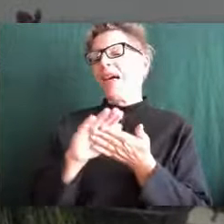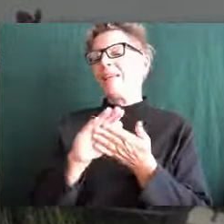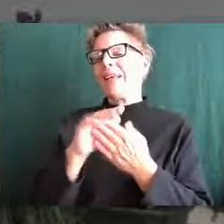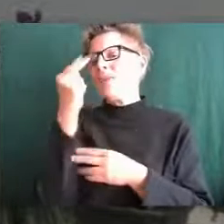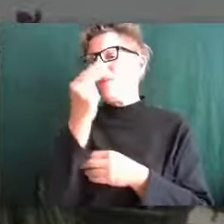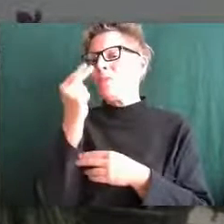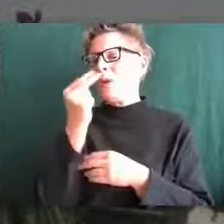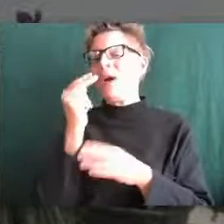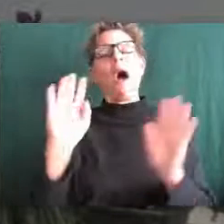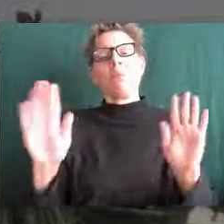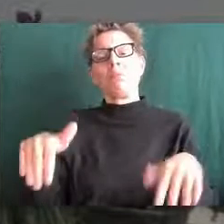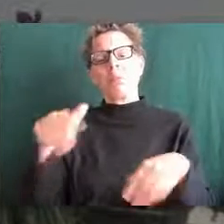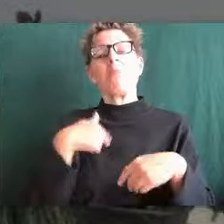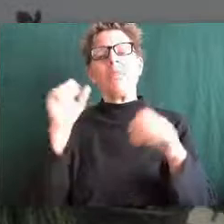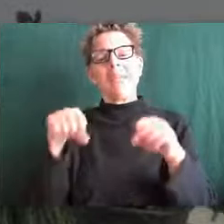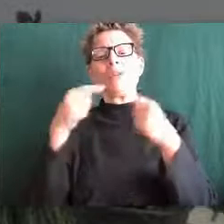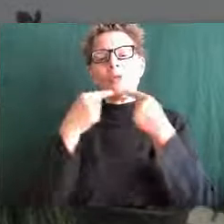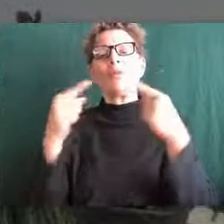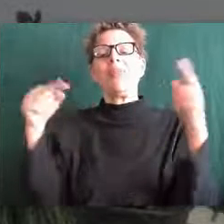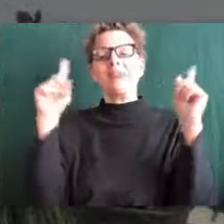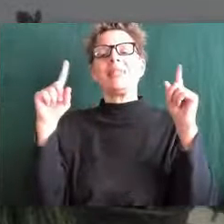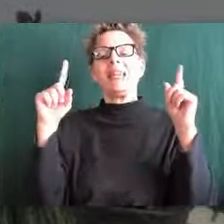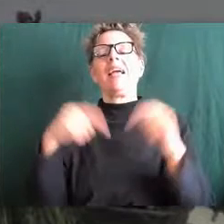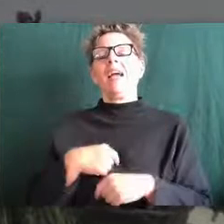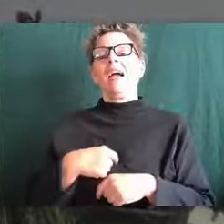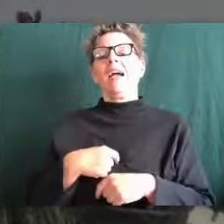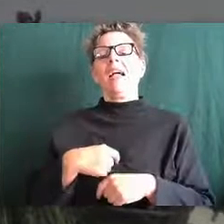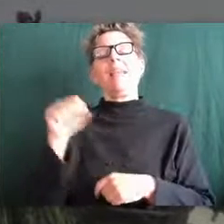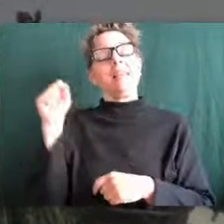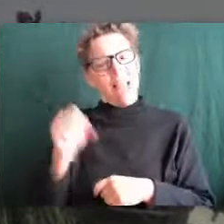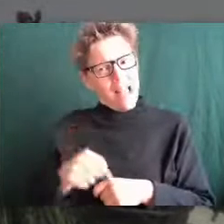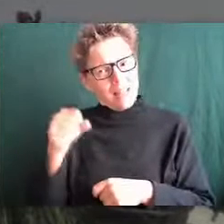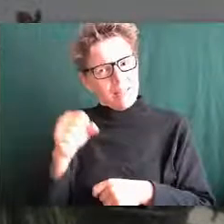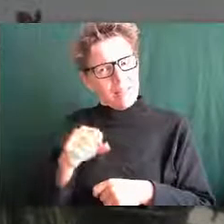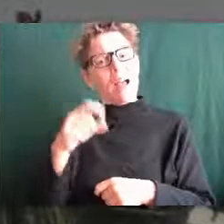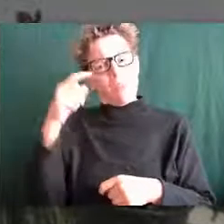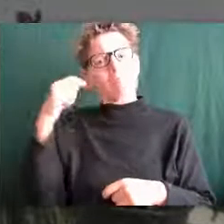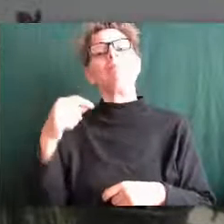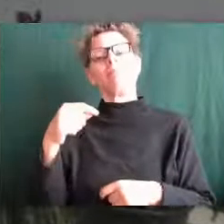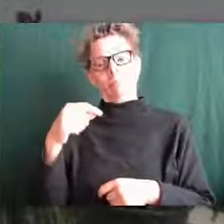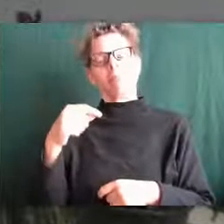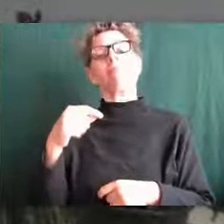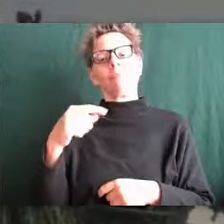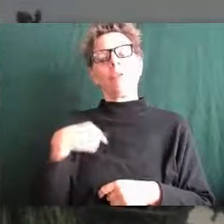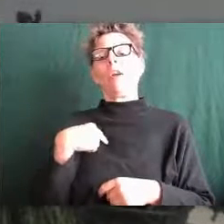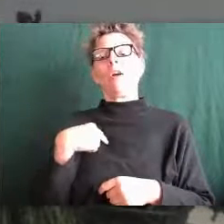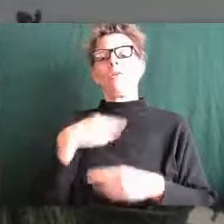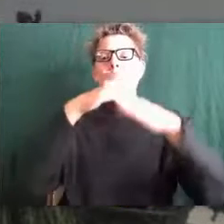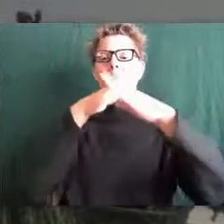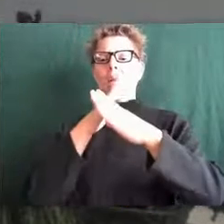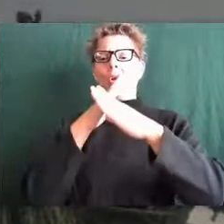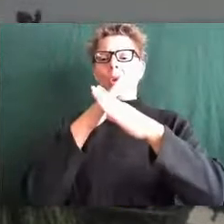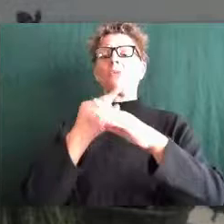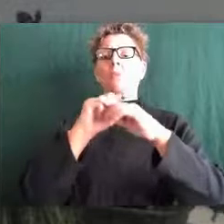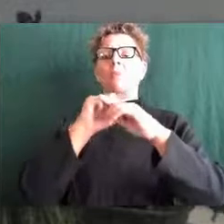about, no, we can do this. And yes, there are some strong barriers, but we're